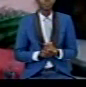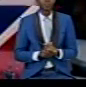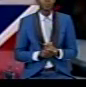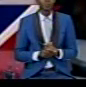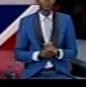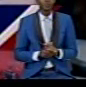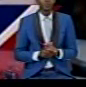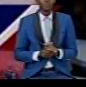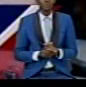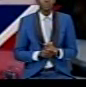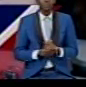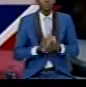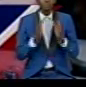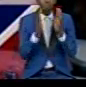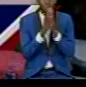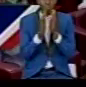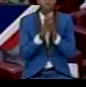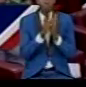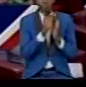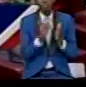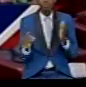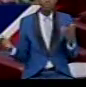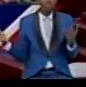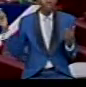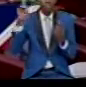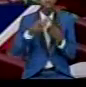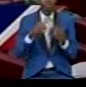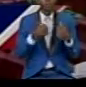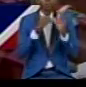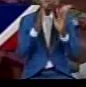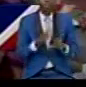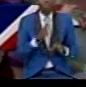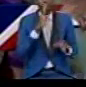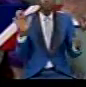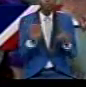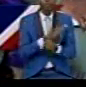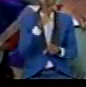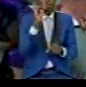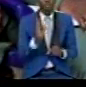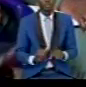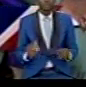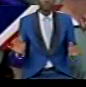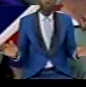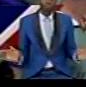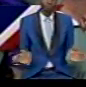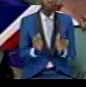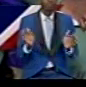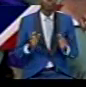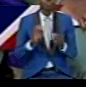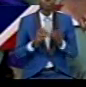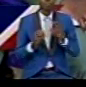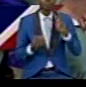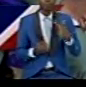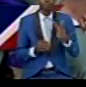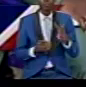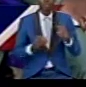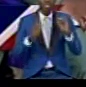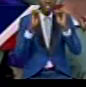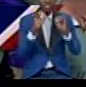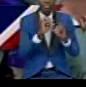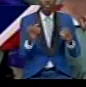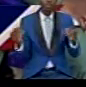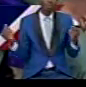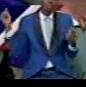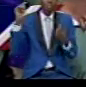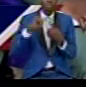until followers be fully persuaded. Number two, teaching until faith be